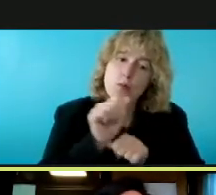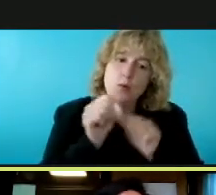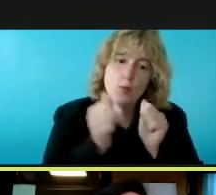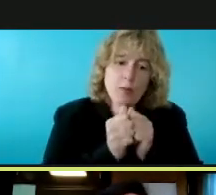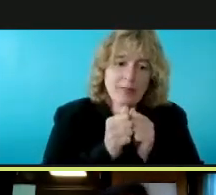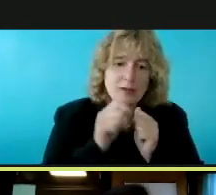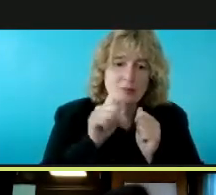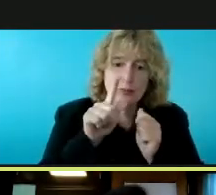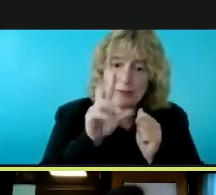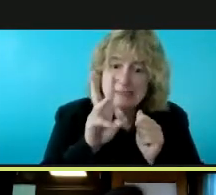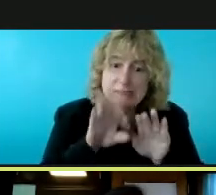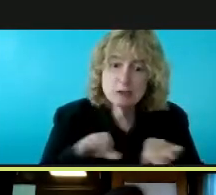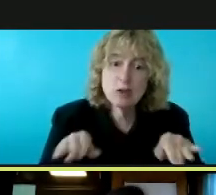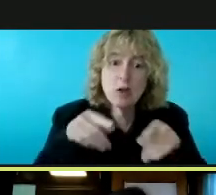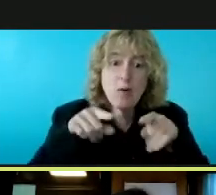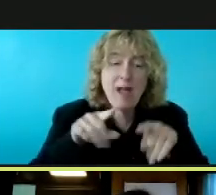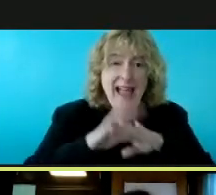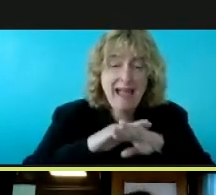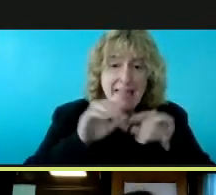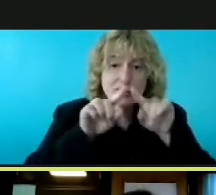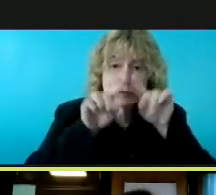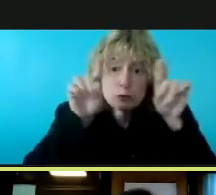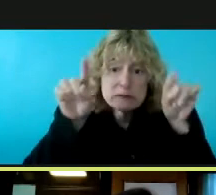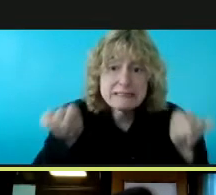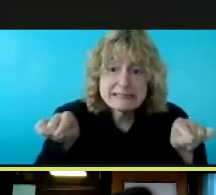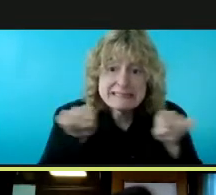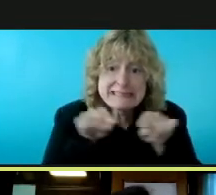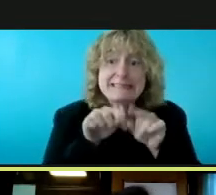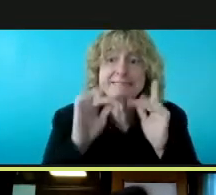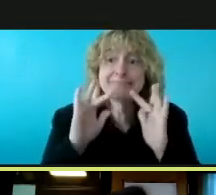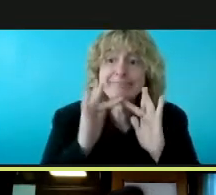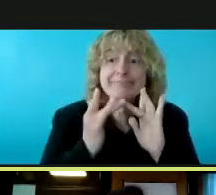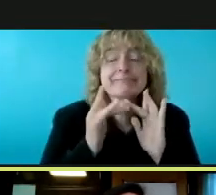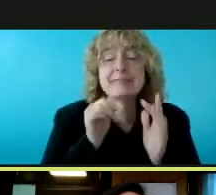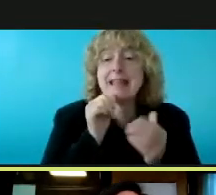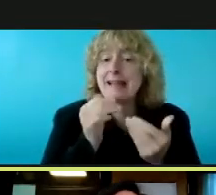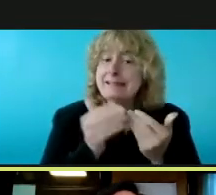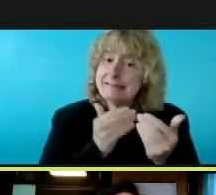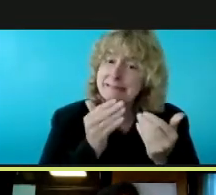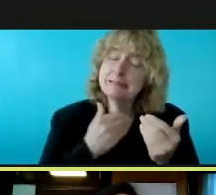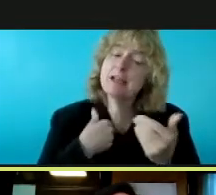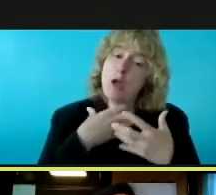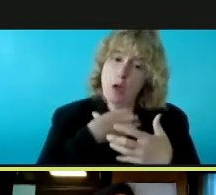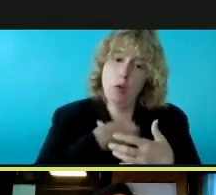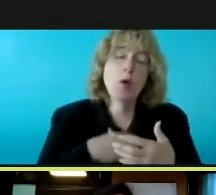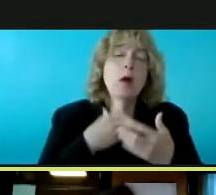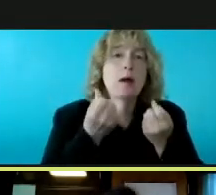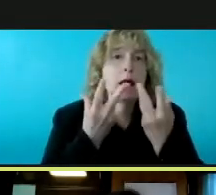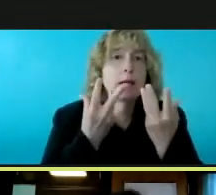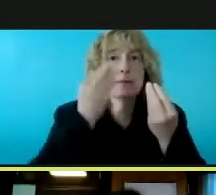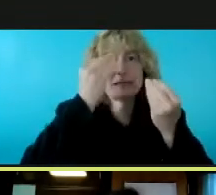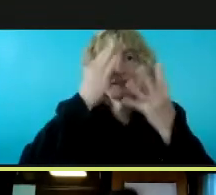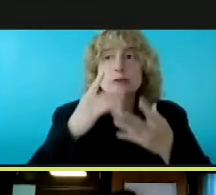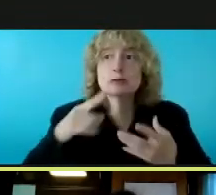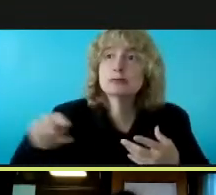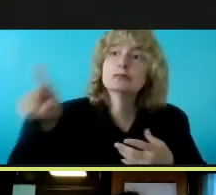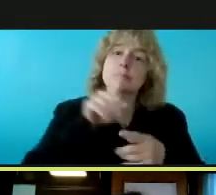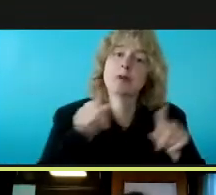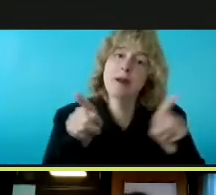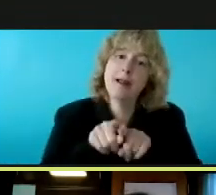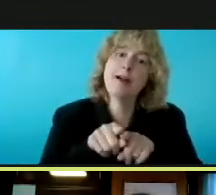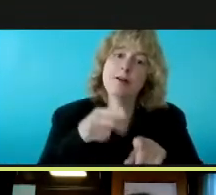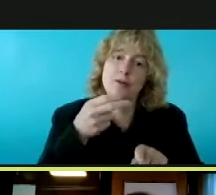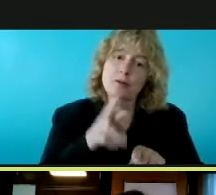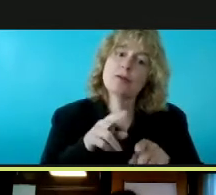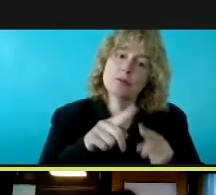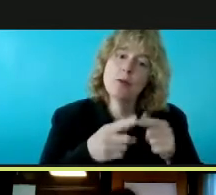26 children on a screen is not easy. I wish all teachers were like her and formed to help form the adults of tomorrow. She